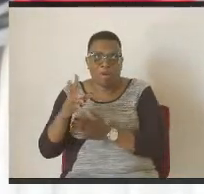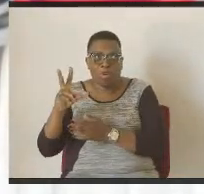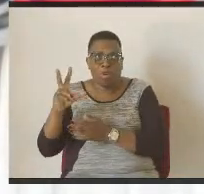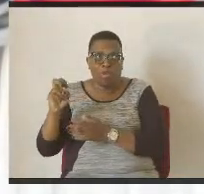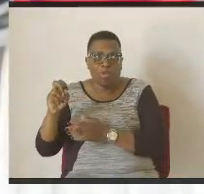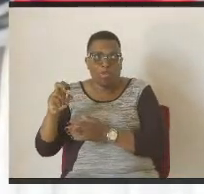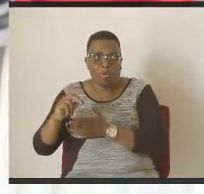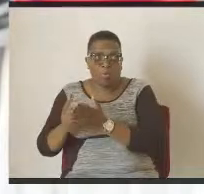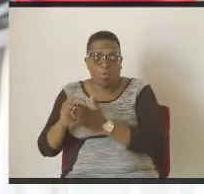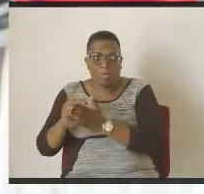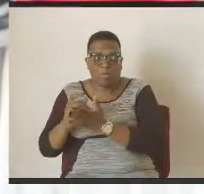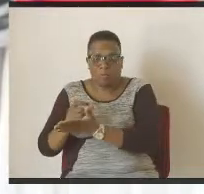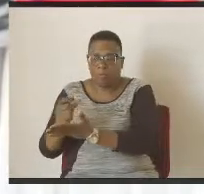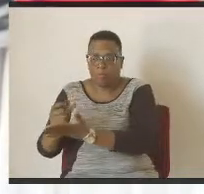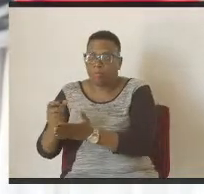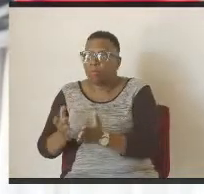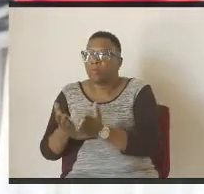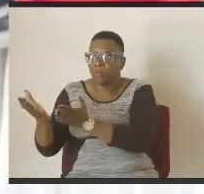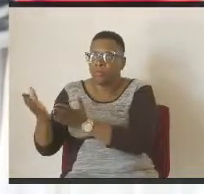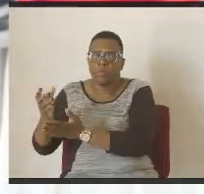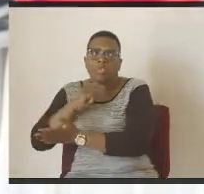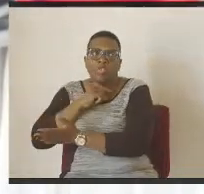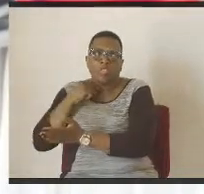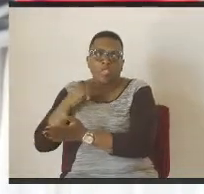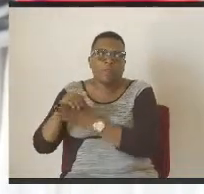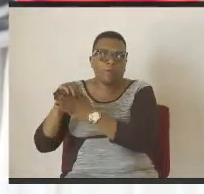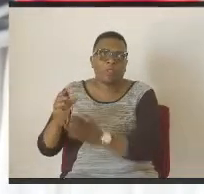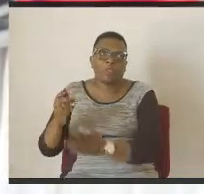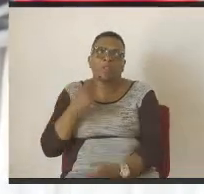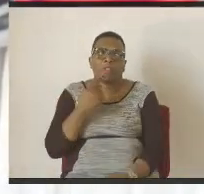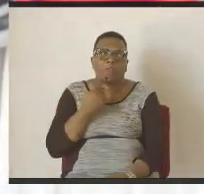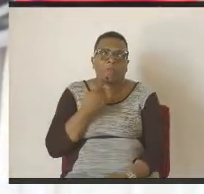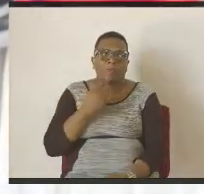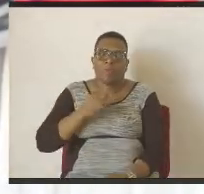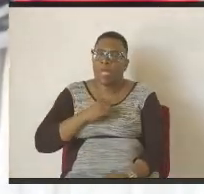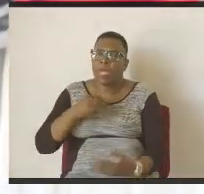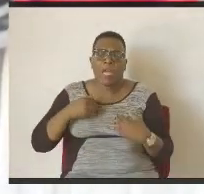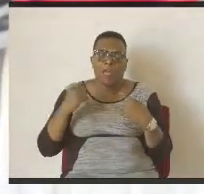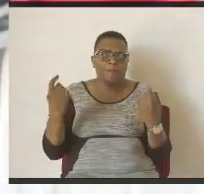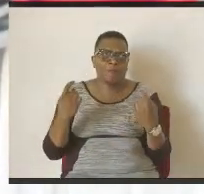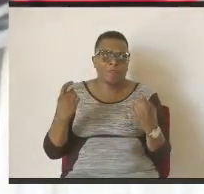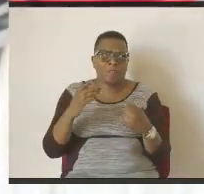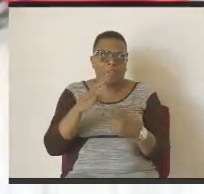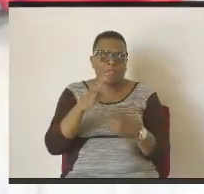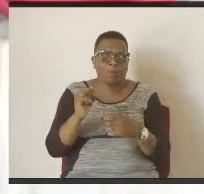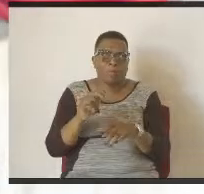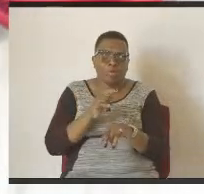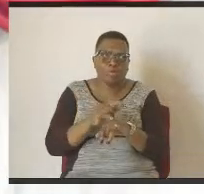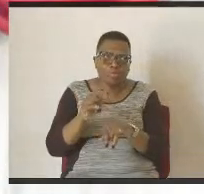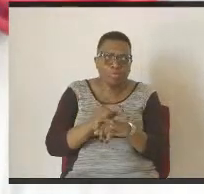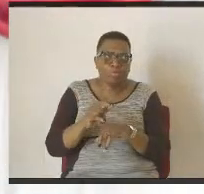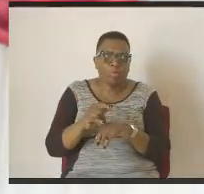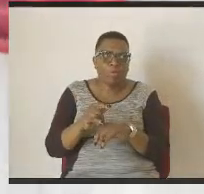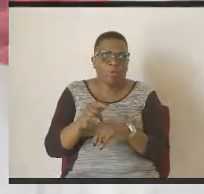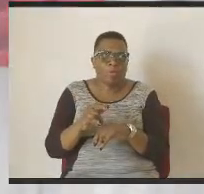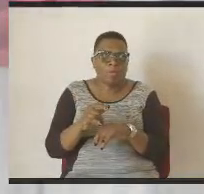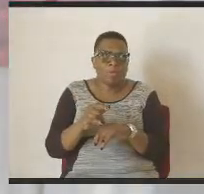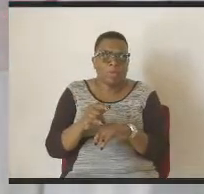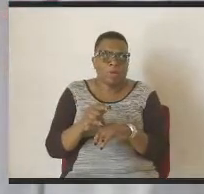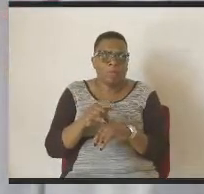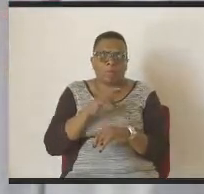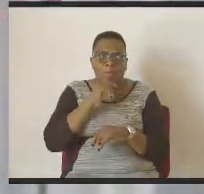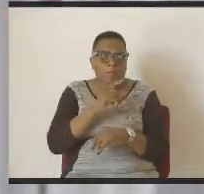silver to the chief priests and elders, saying, I have sinned by betraying innocent blood. And they